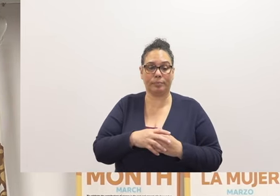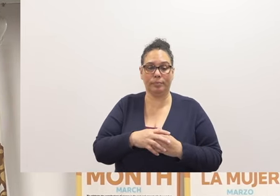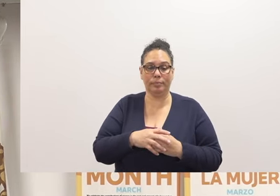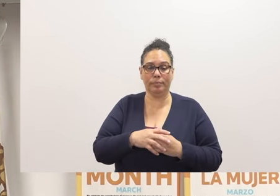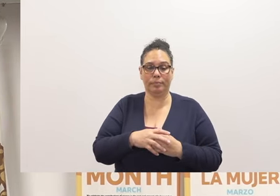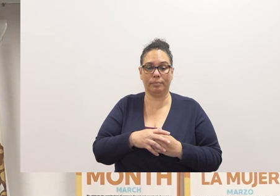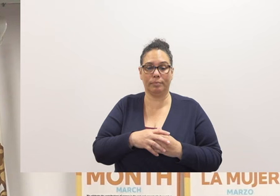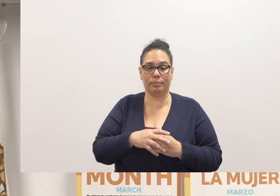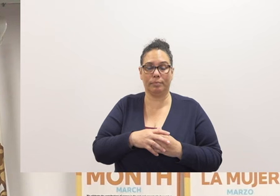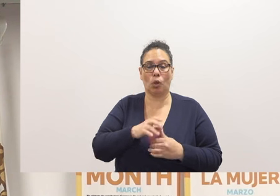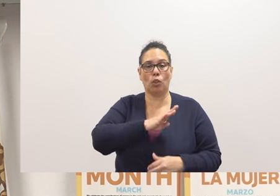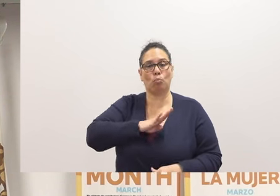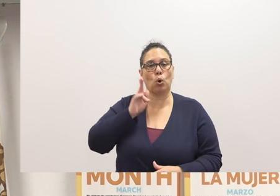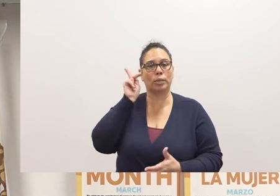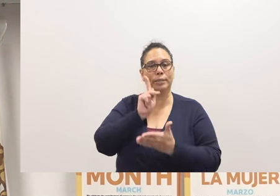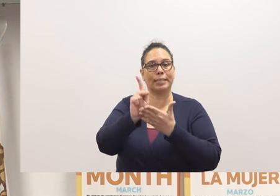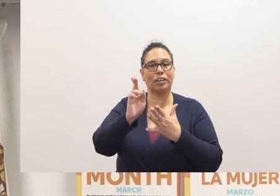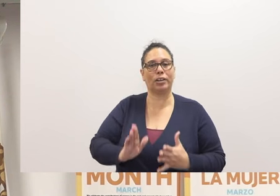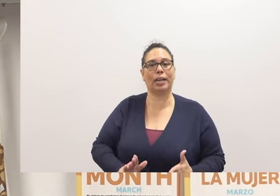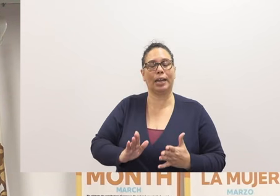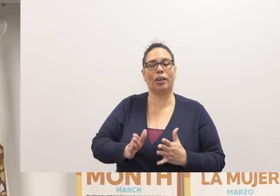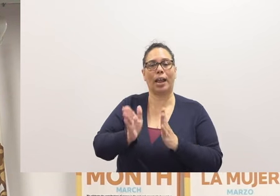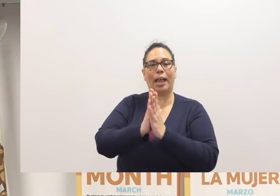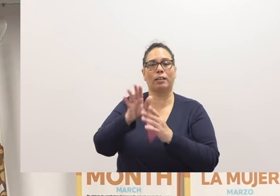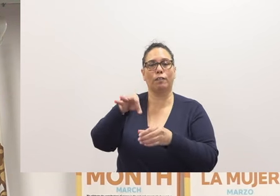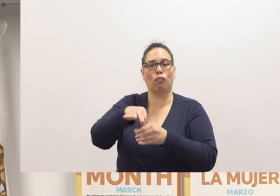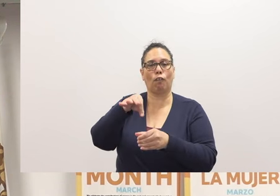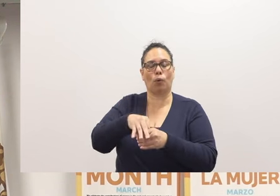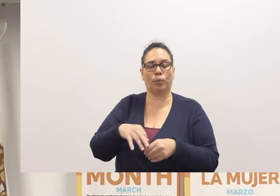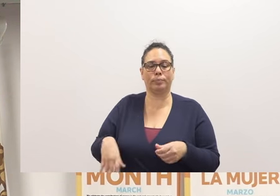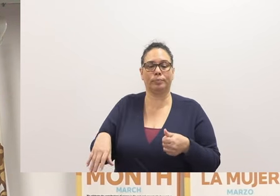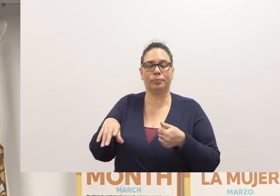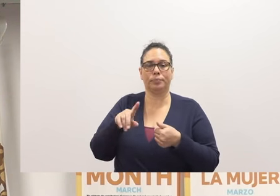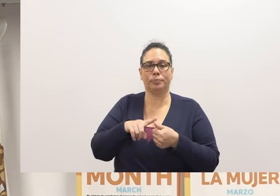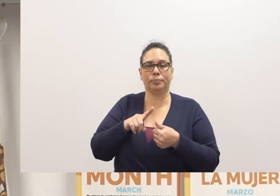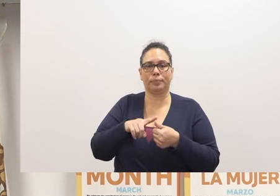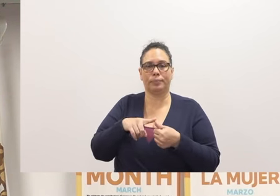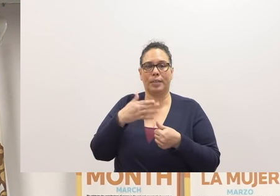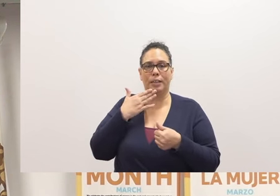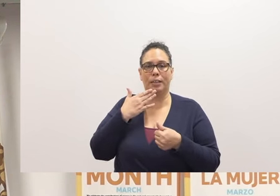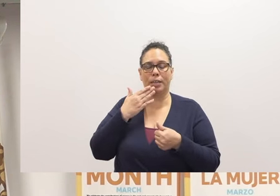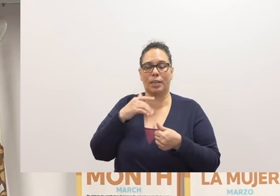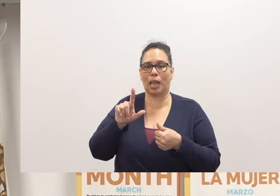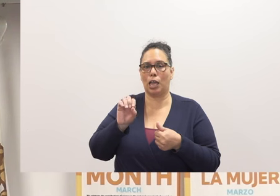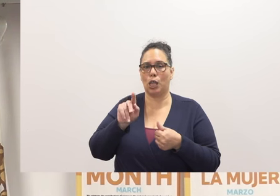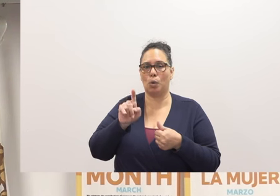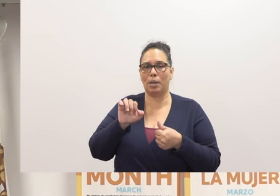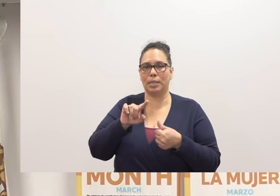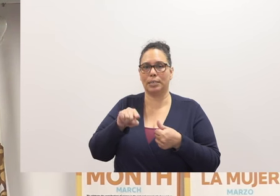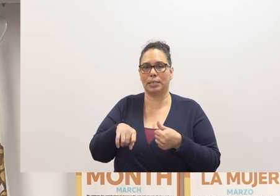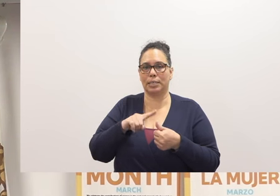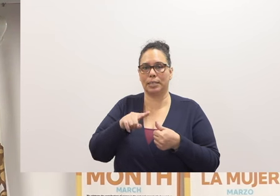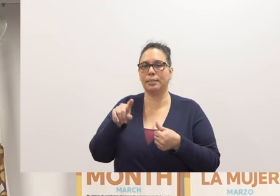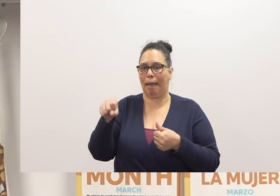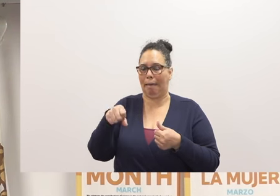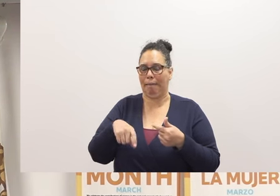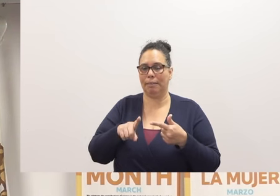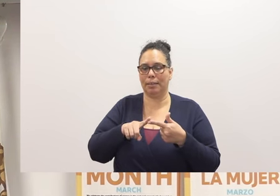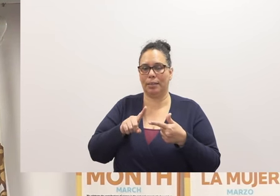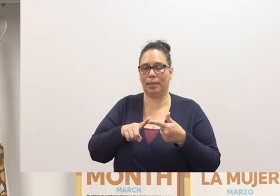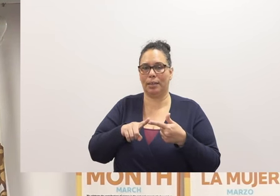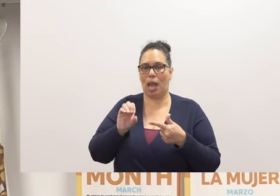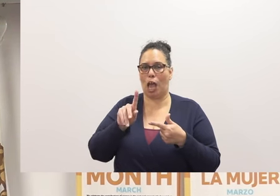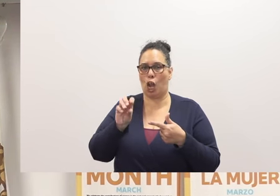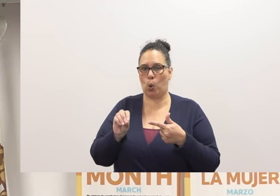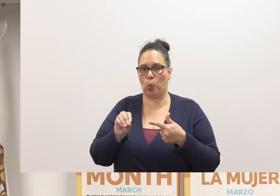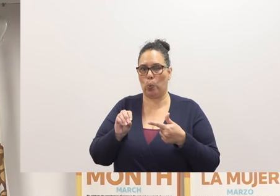I'll have our board secretary take a roll call vote. Thank you. Member Lopez? Aye. Member Otto?